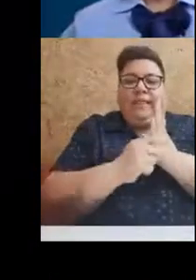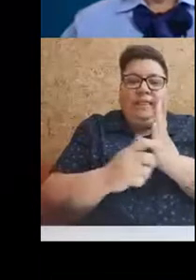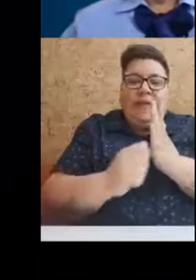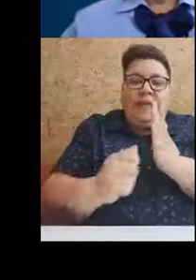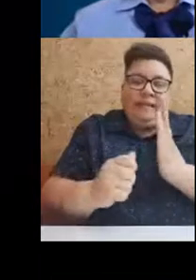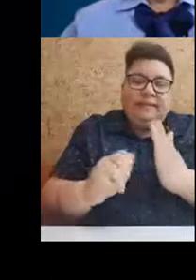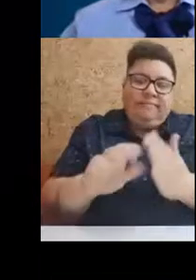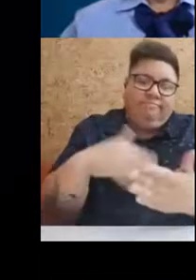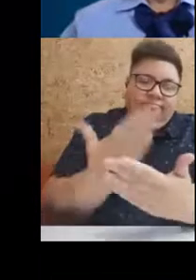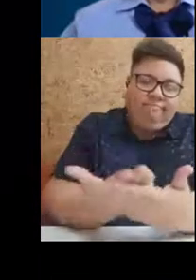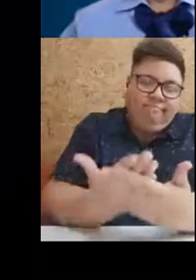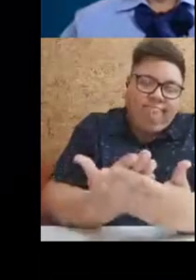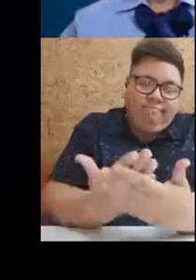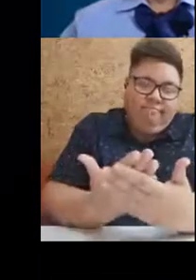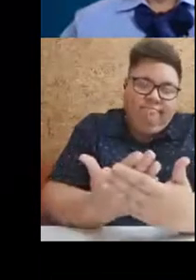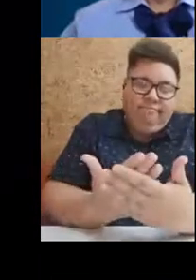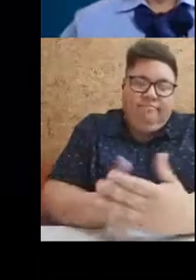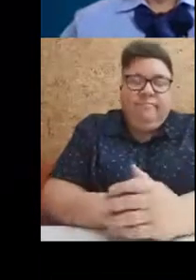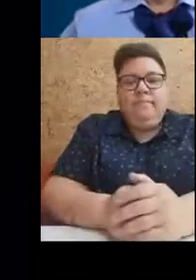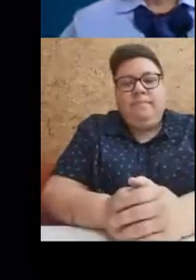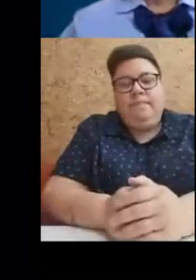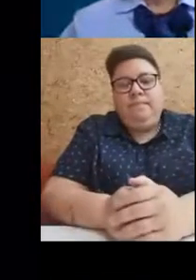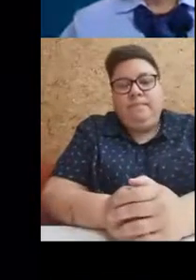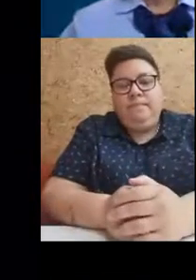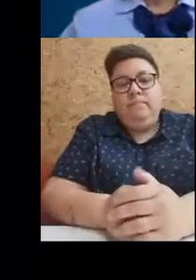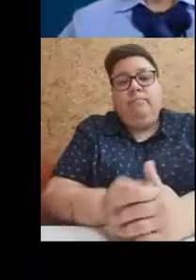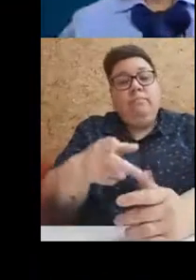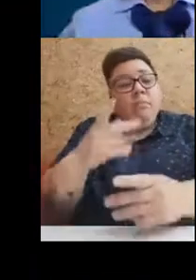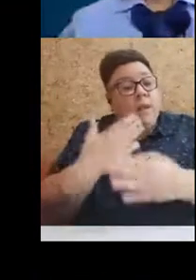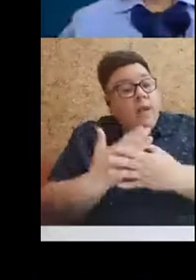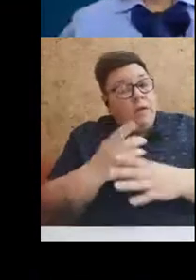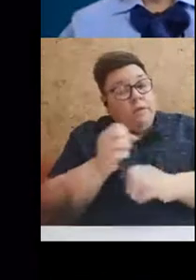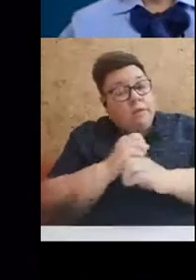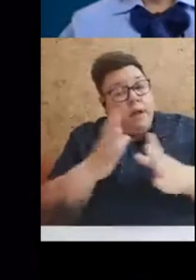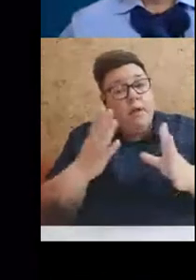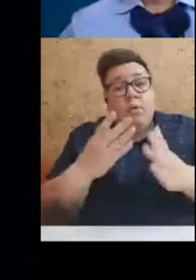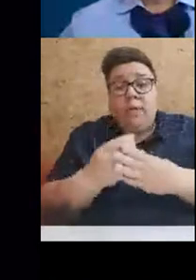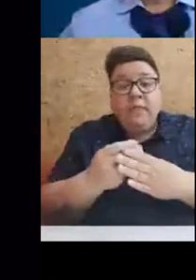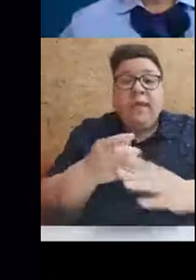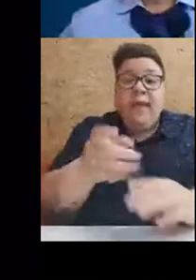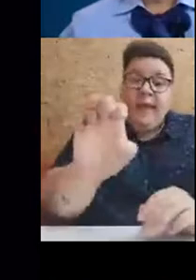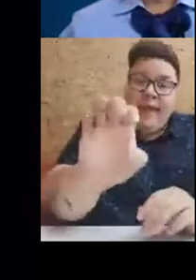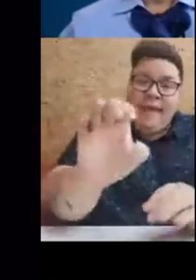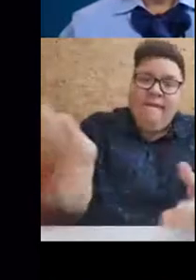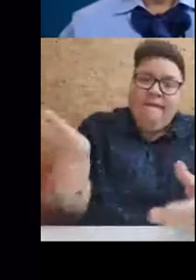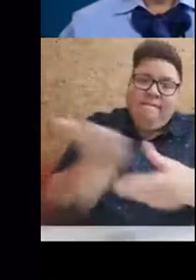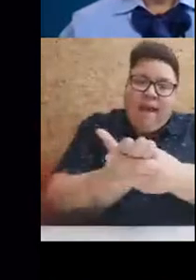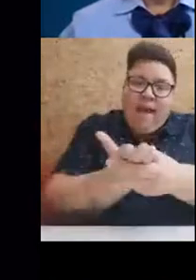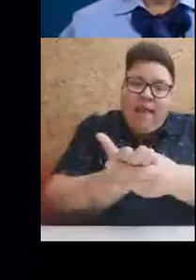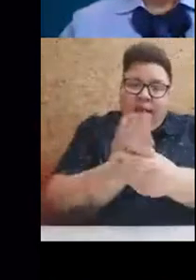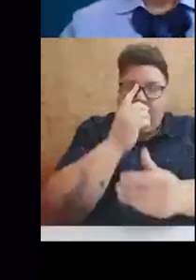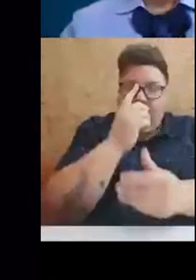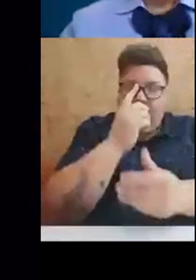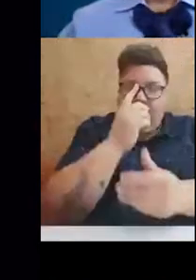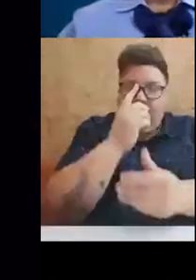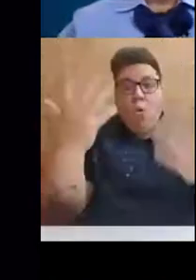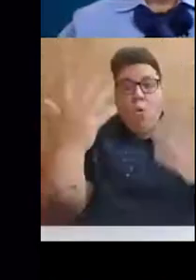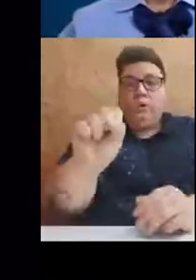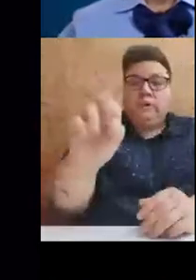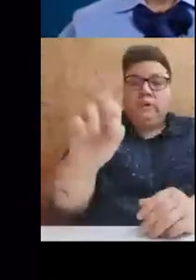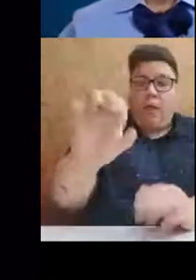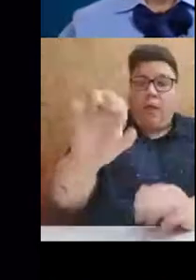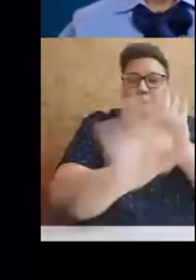registered particulars. Now remember, this can either be done on e-filing, this can also be done onto the SARS Mobi app.